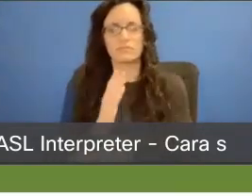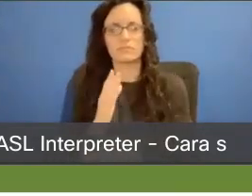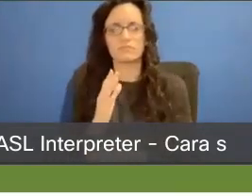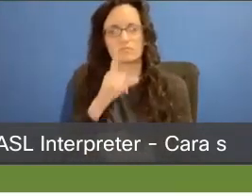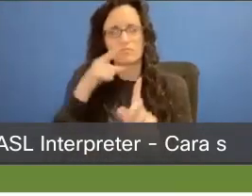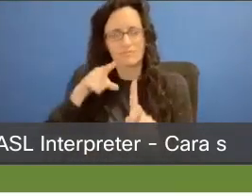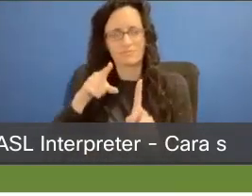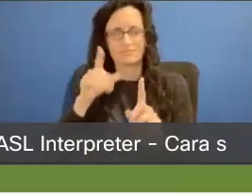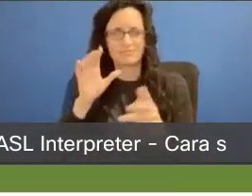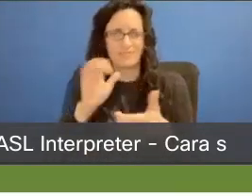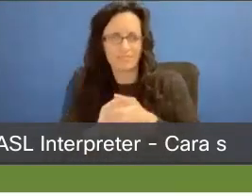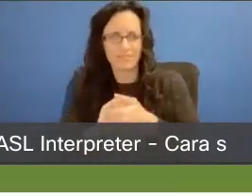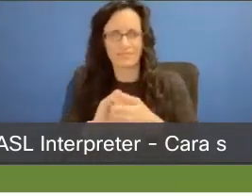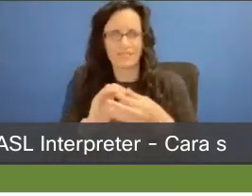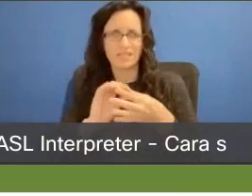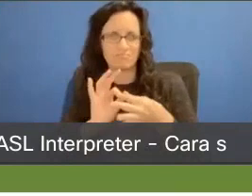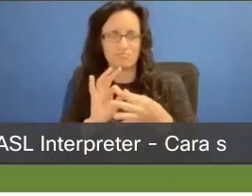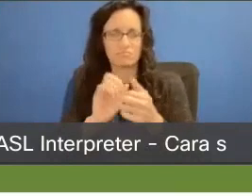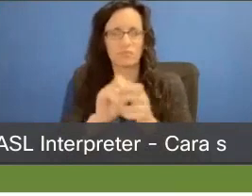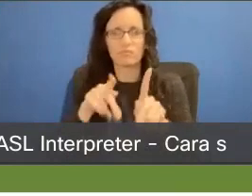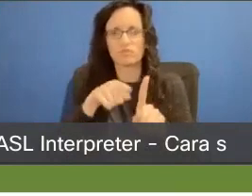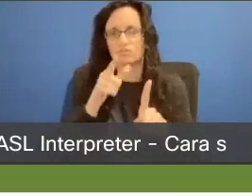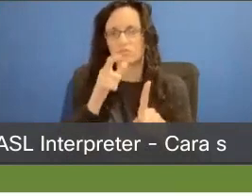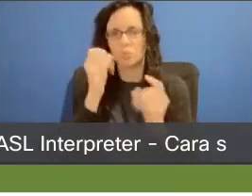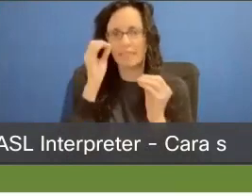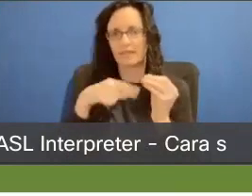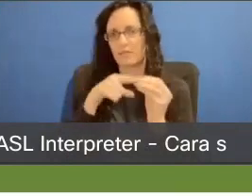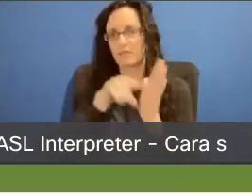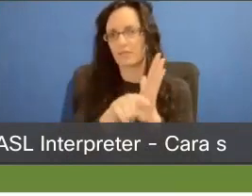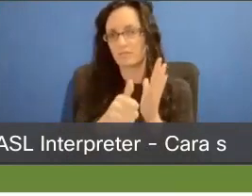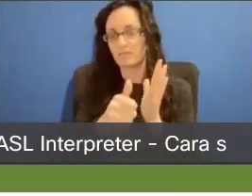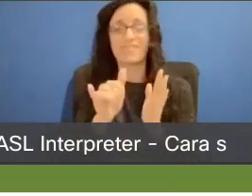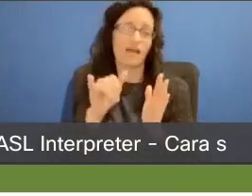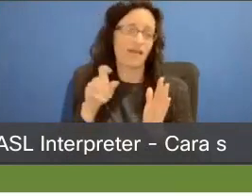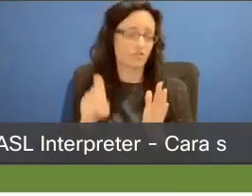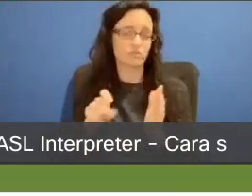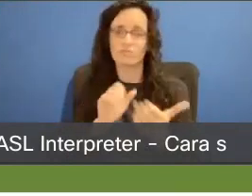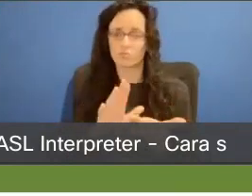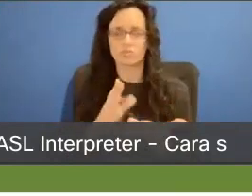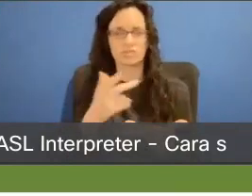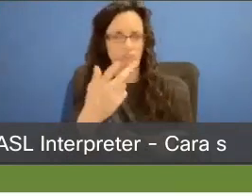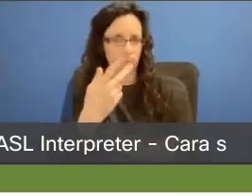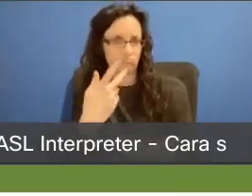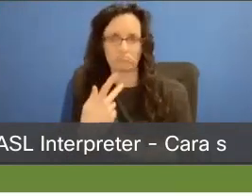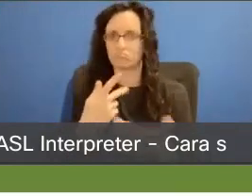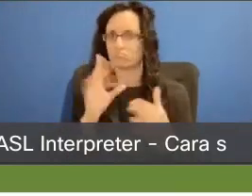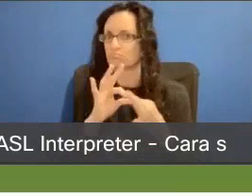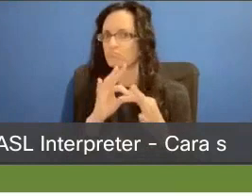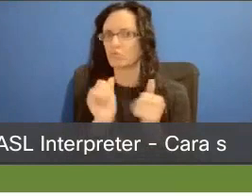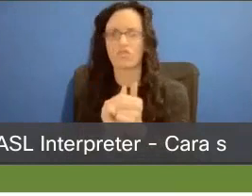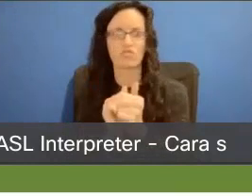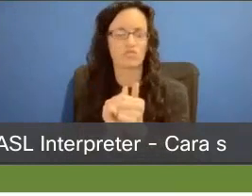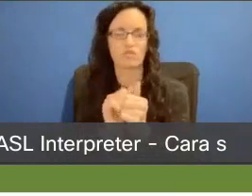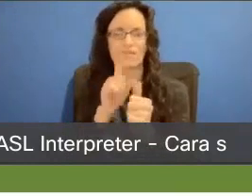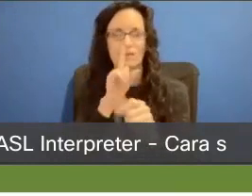collaborating with a person who's thinking about suicide. And that's got to be the approach, that we're in this together, and literally